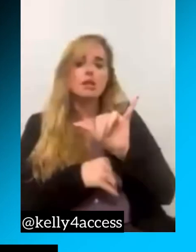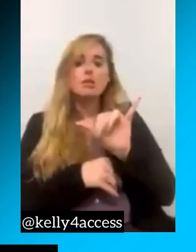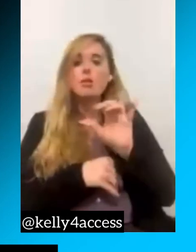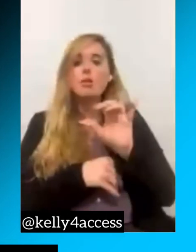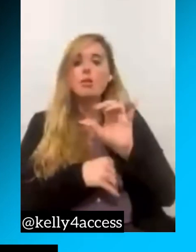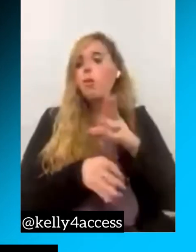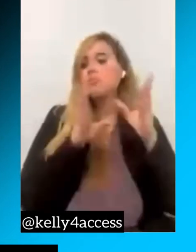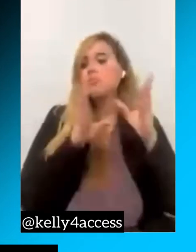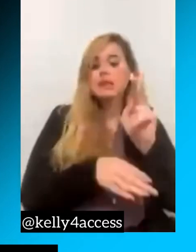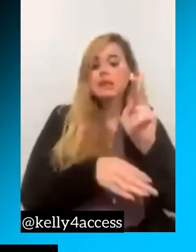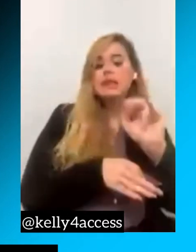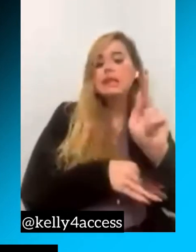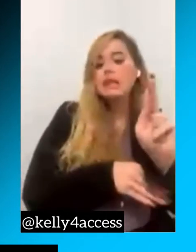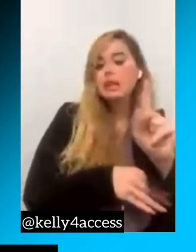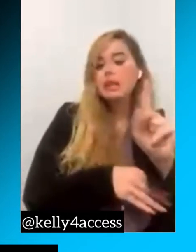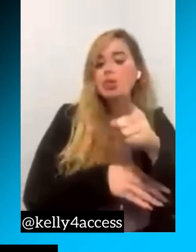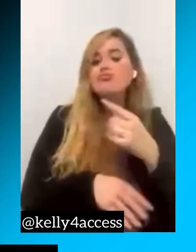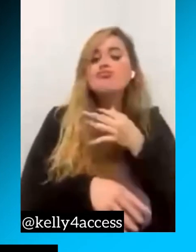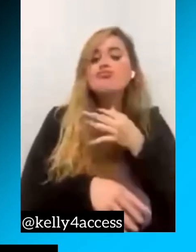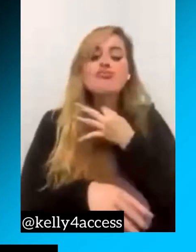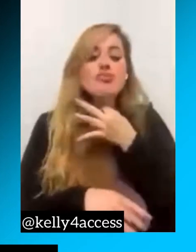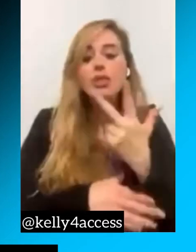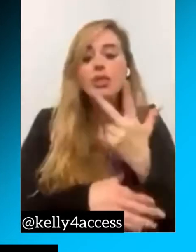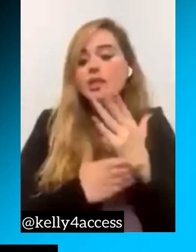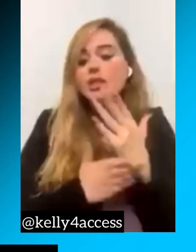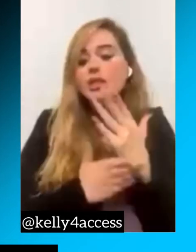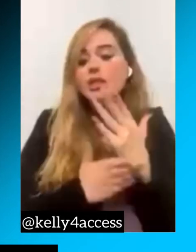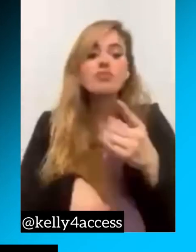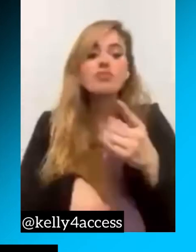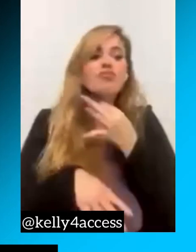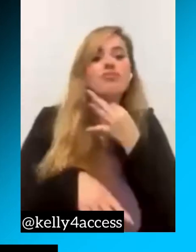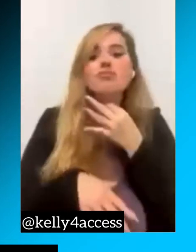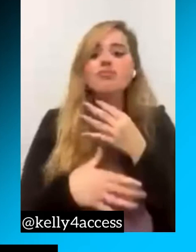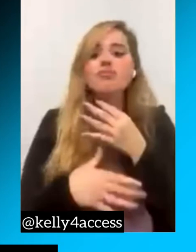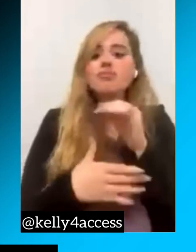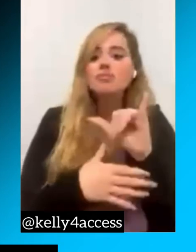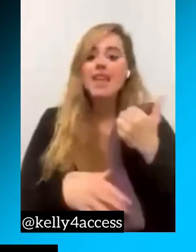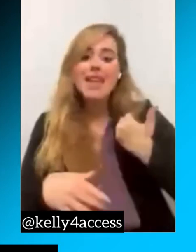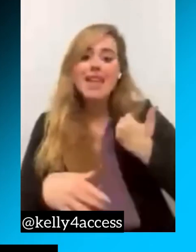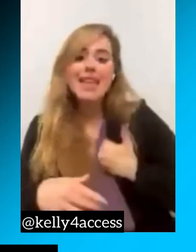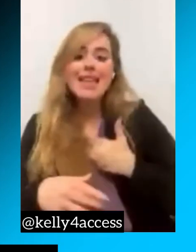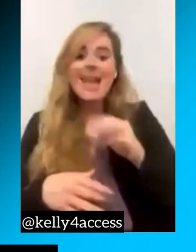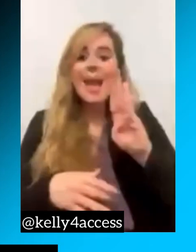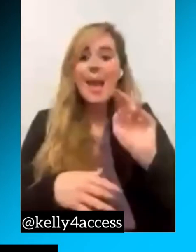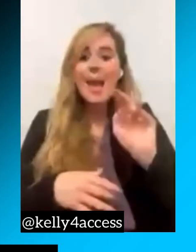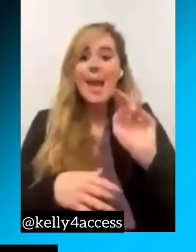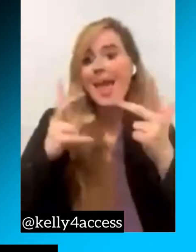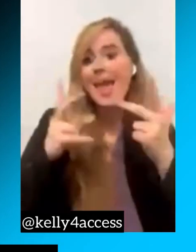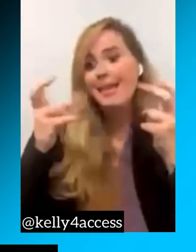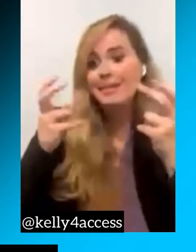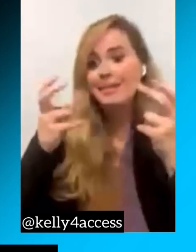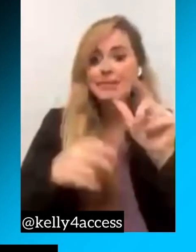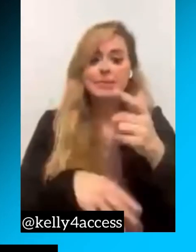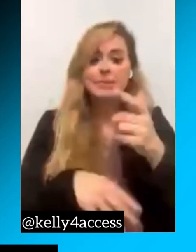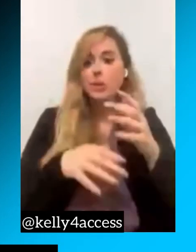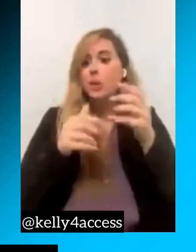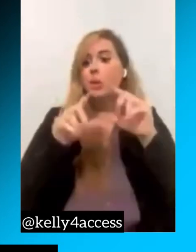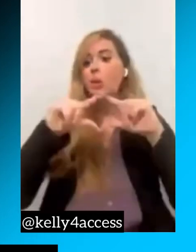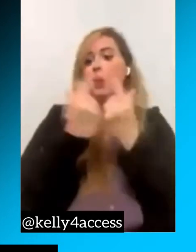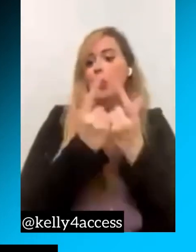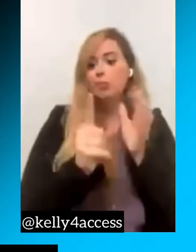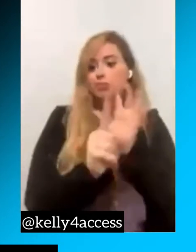kink regarding threesomes or a kink regarding like gangbangs or anything that group Orgies. yeah, anything that's